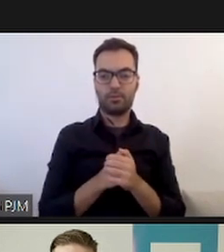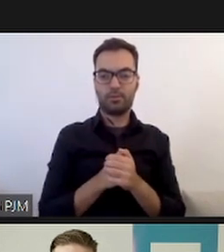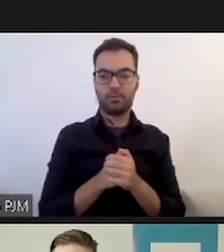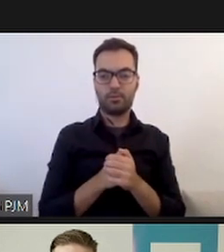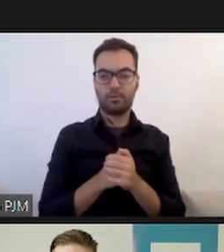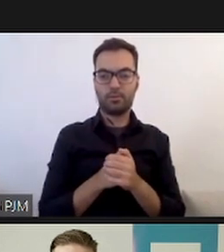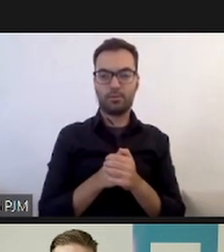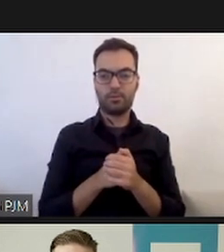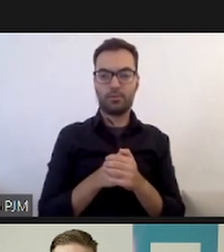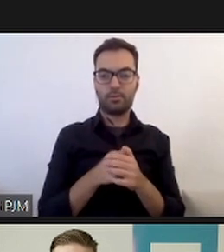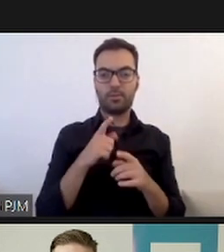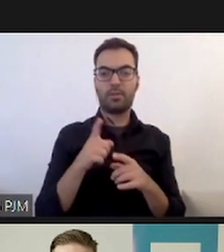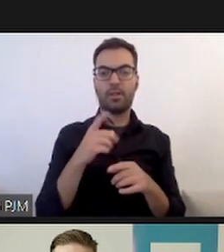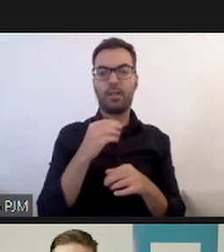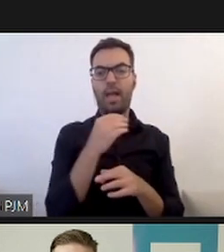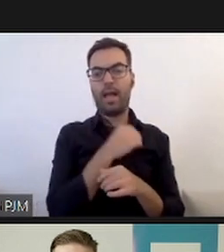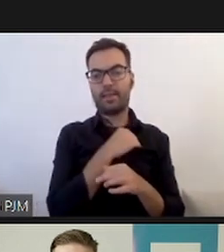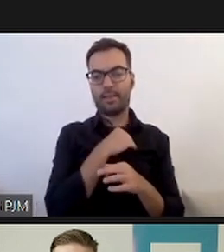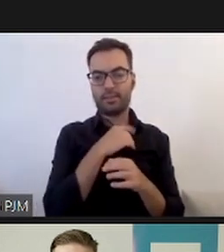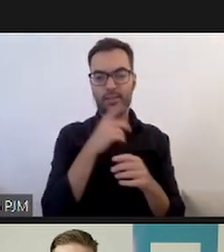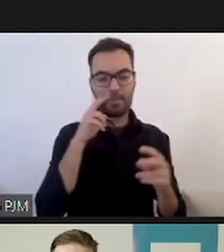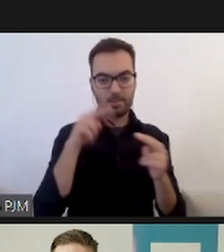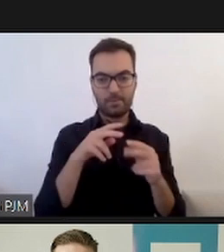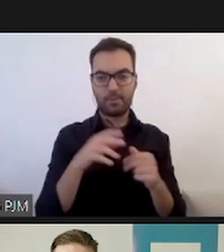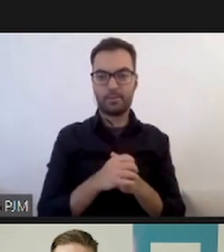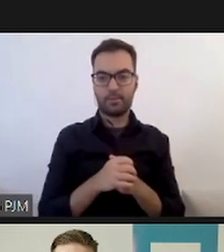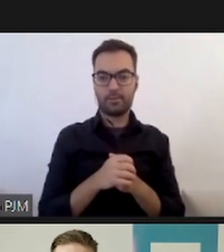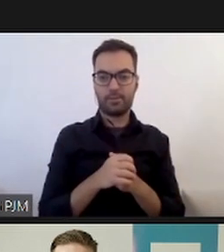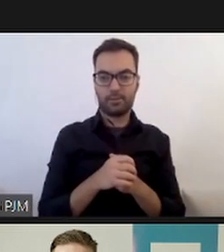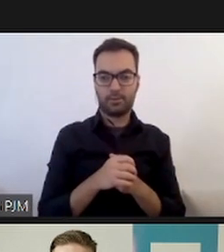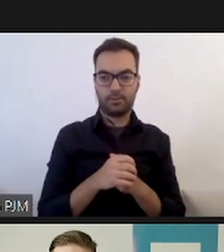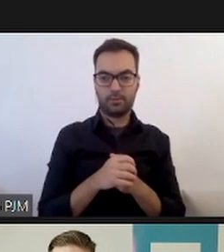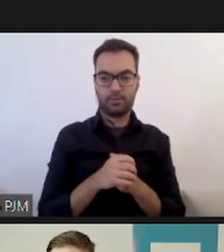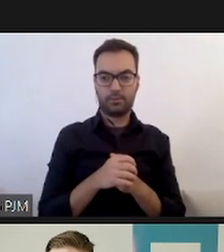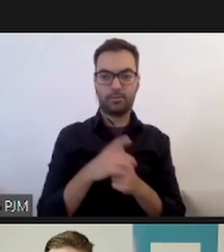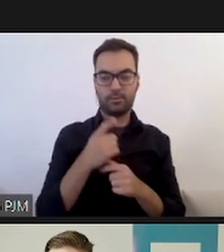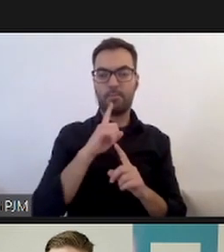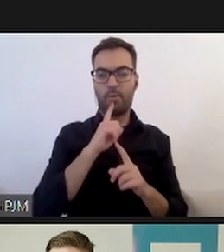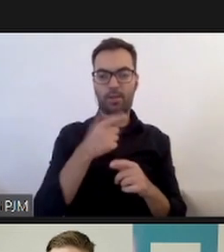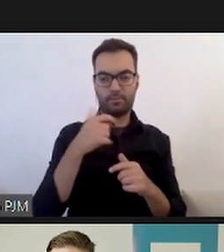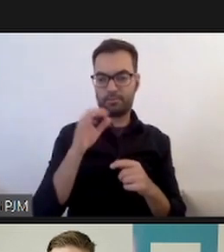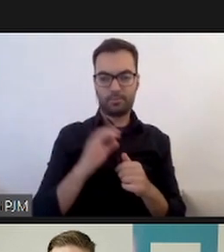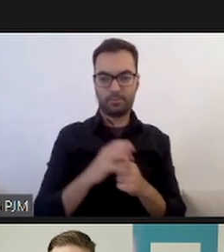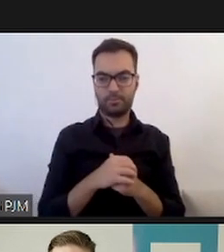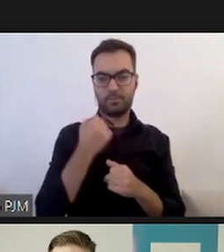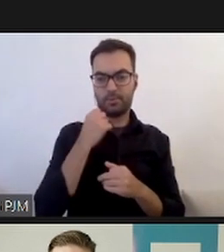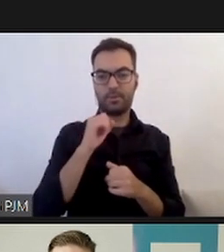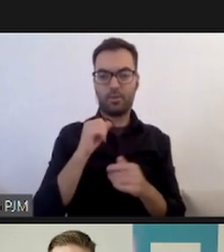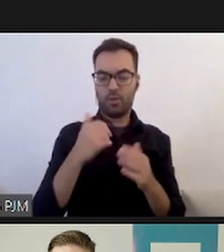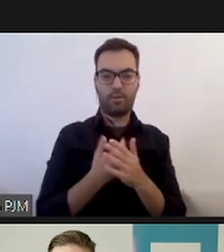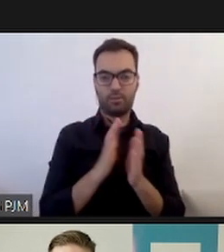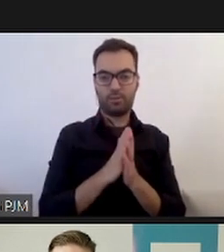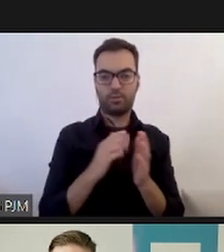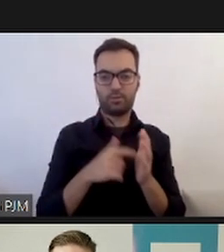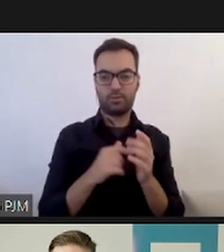from both technical one and soft one. So totally recommend. There's a quite new book